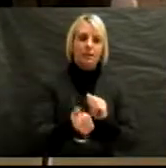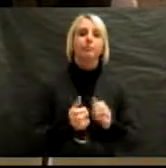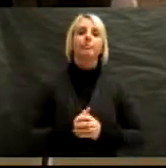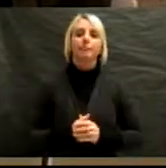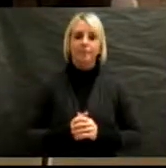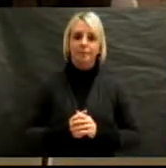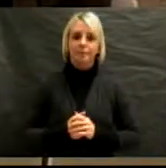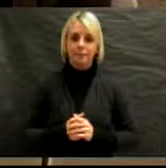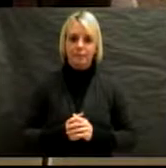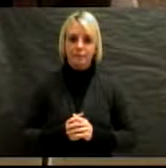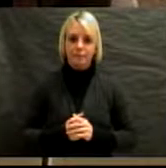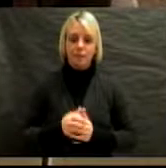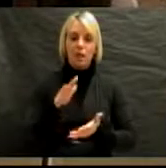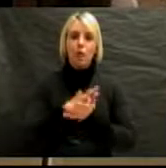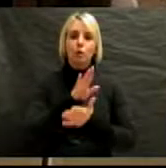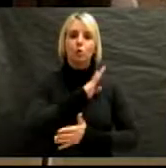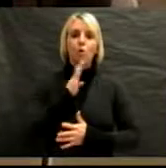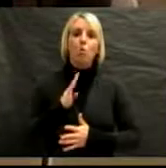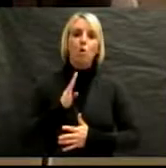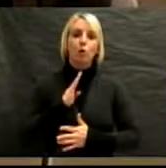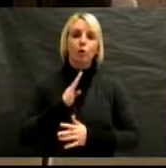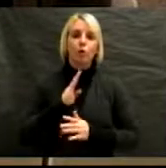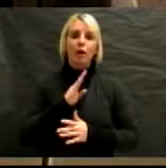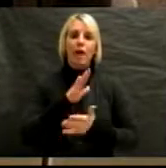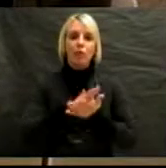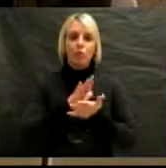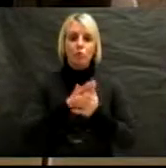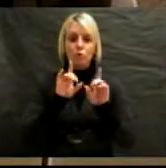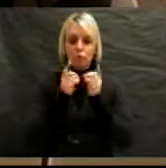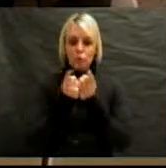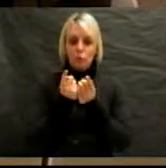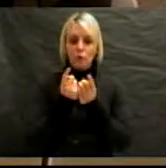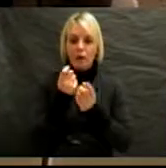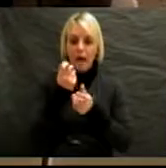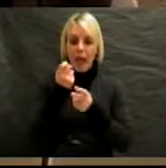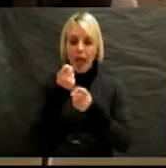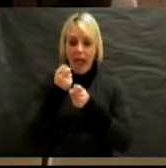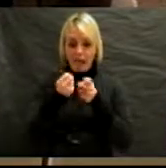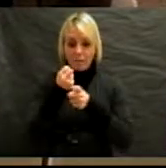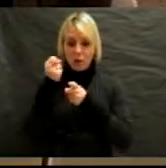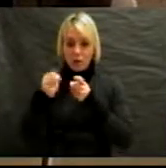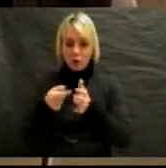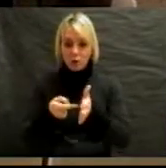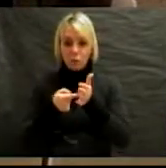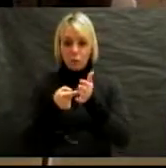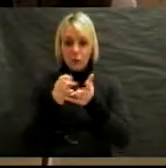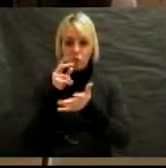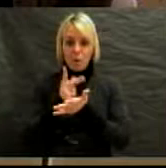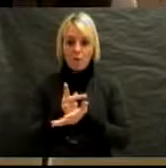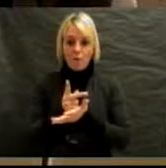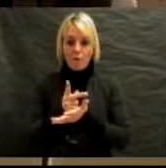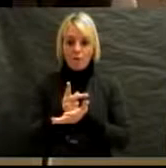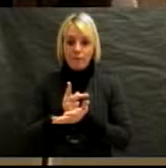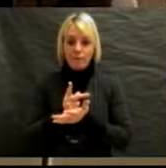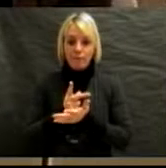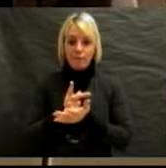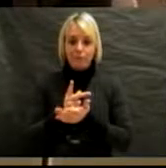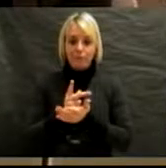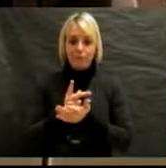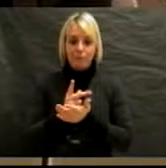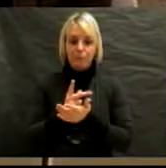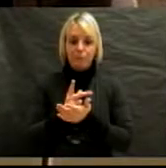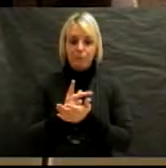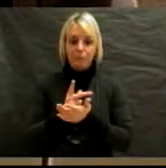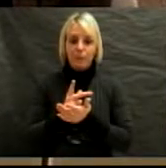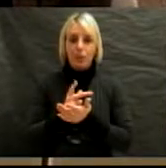year to approve a news organization as the official publication source for things